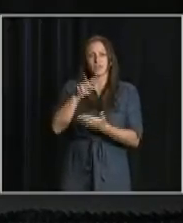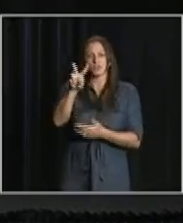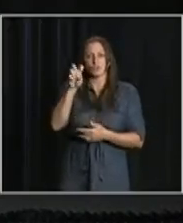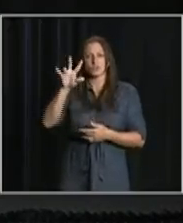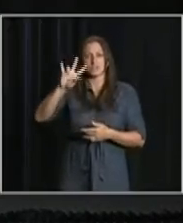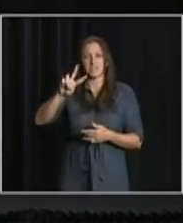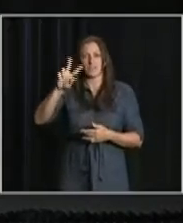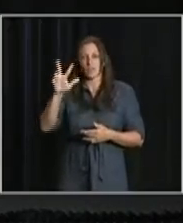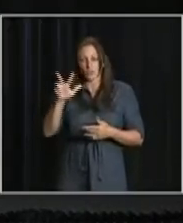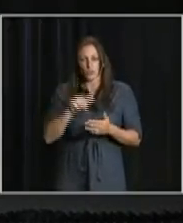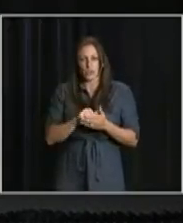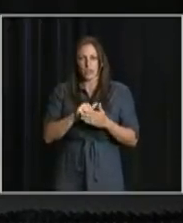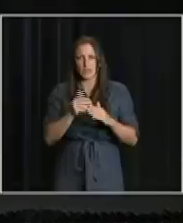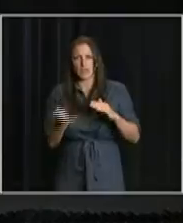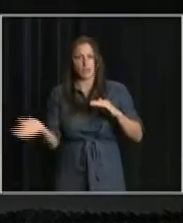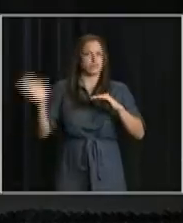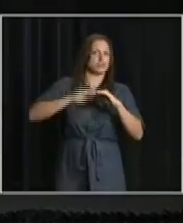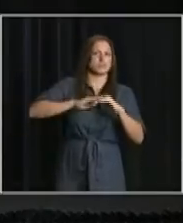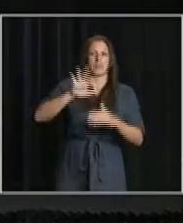1,273, then jumped to